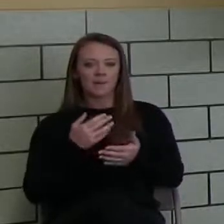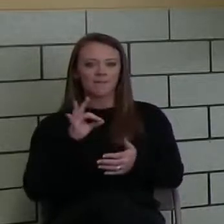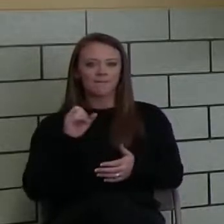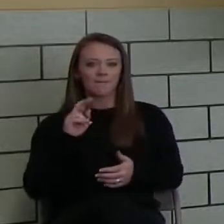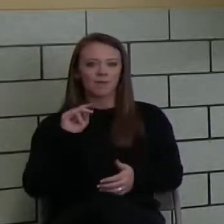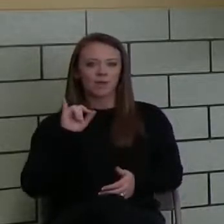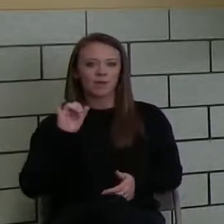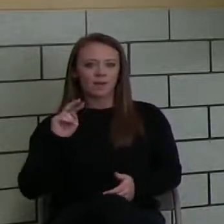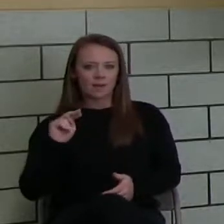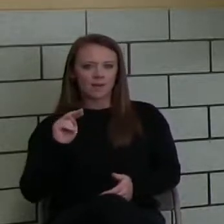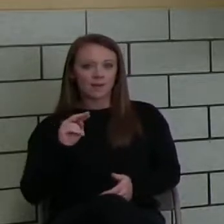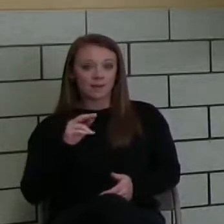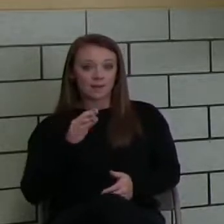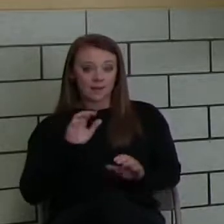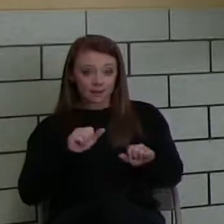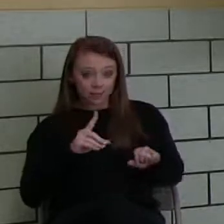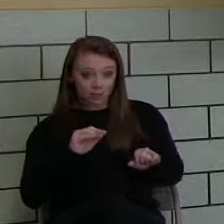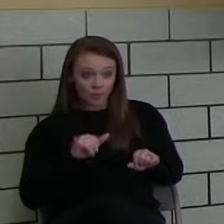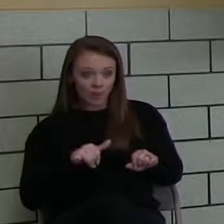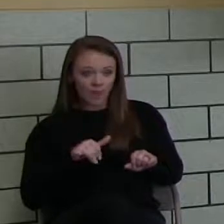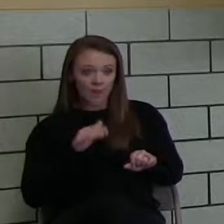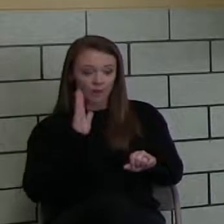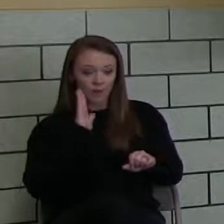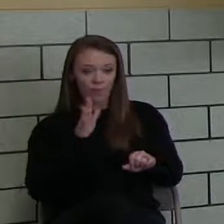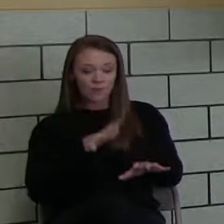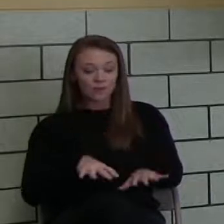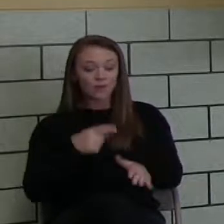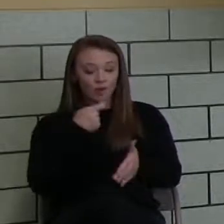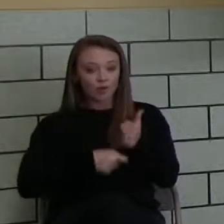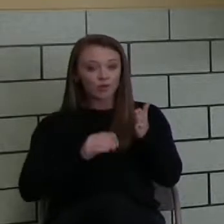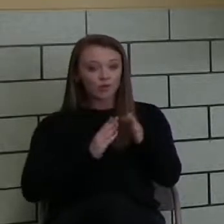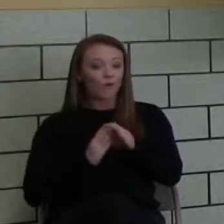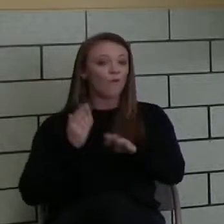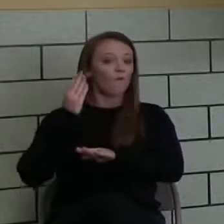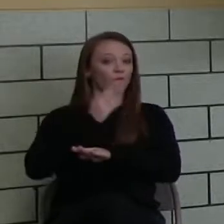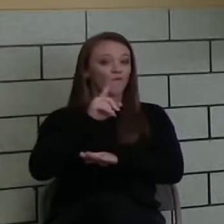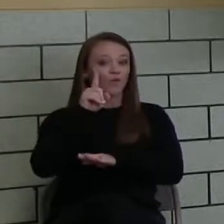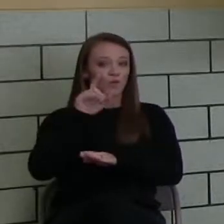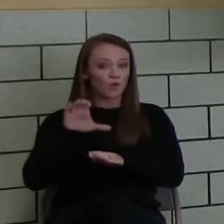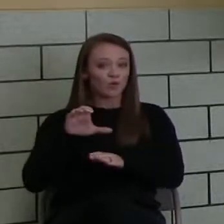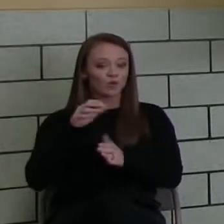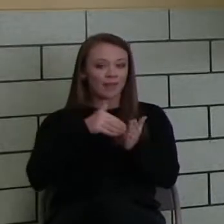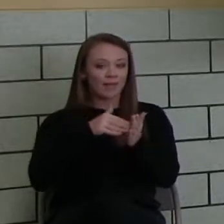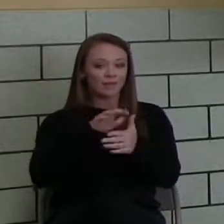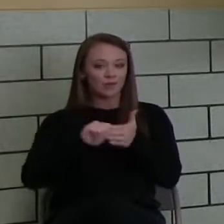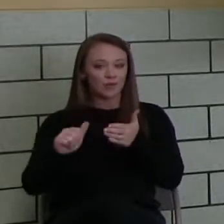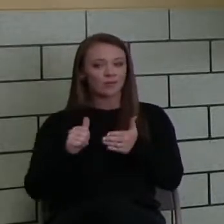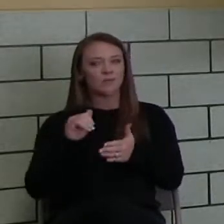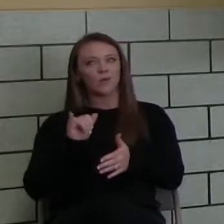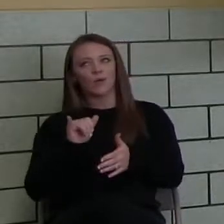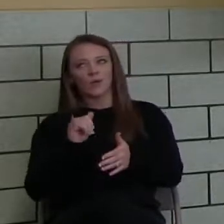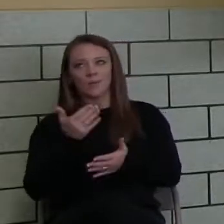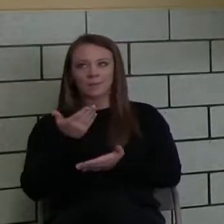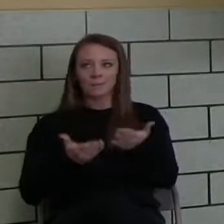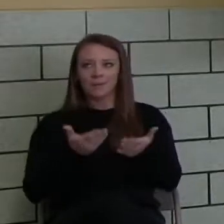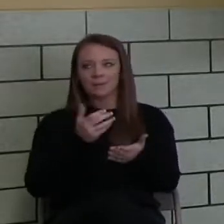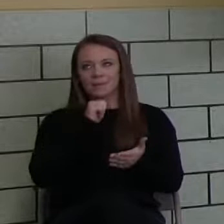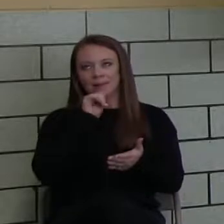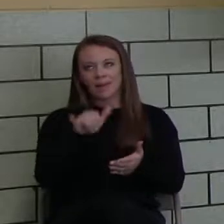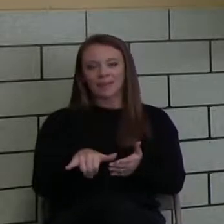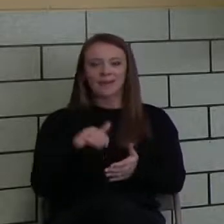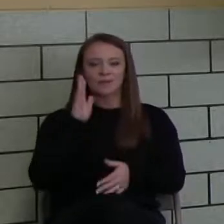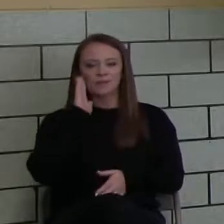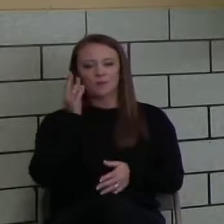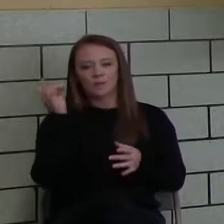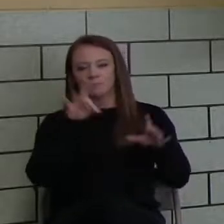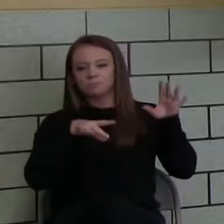over $100,000. I said, well, Let's do something maybe we'll do something not so customized. So we're gonna bounce around a few